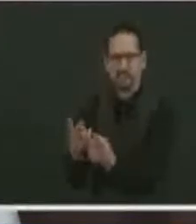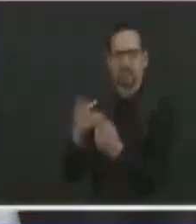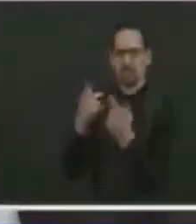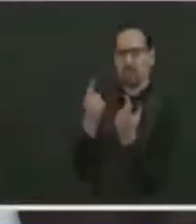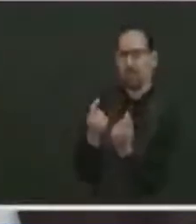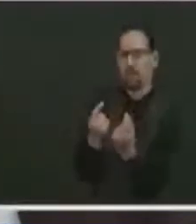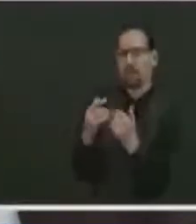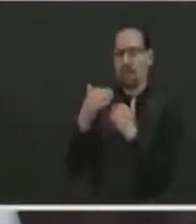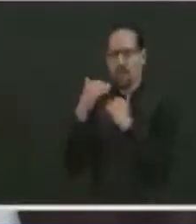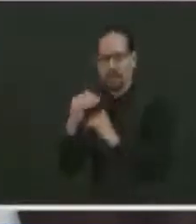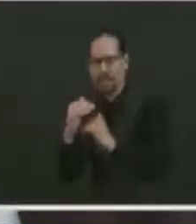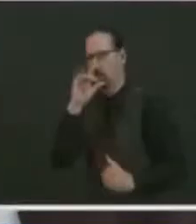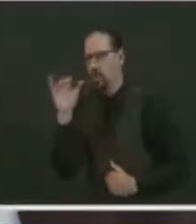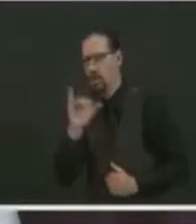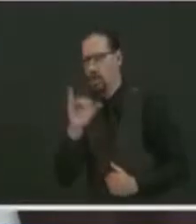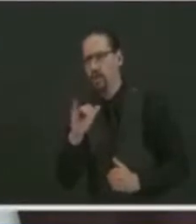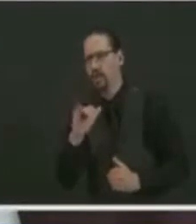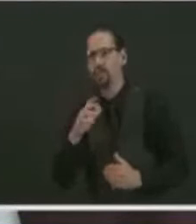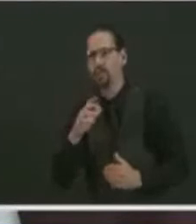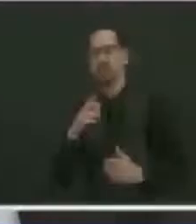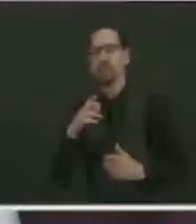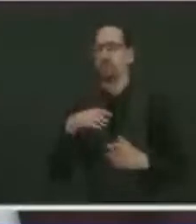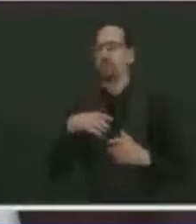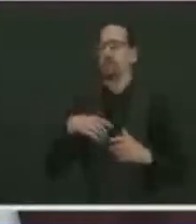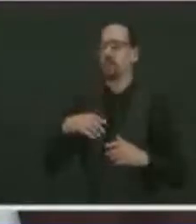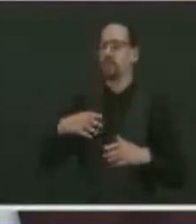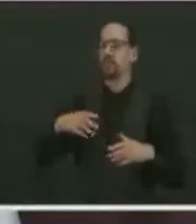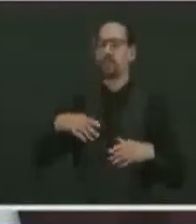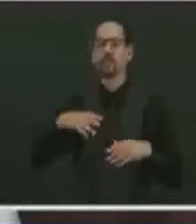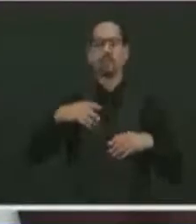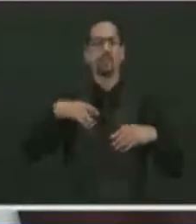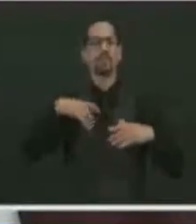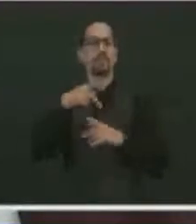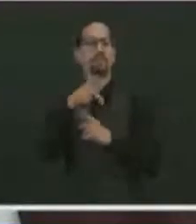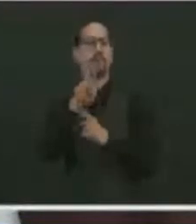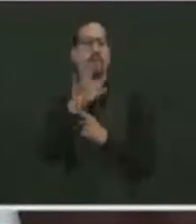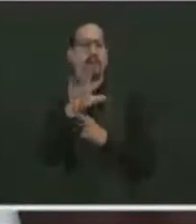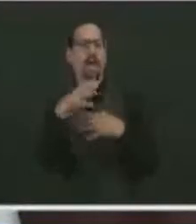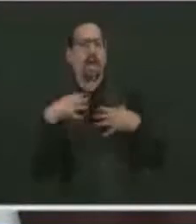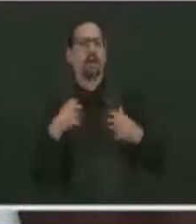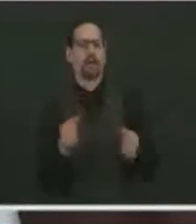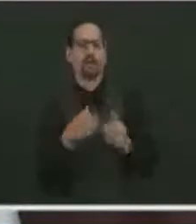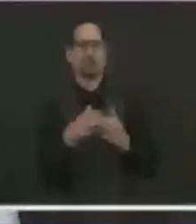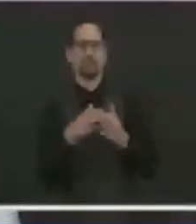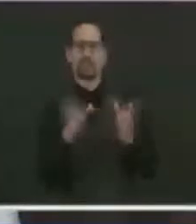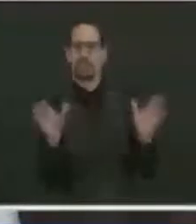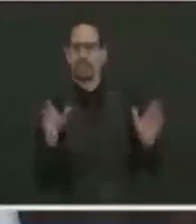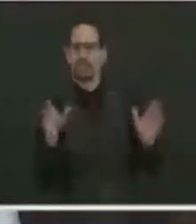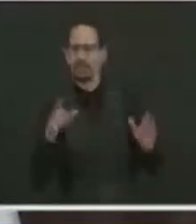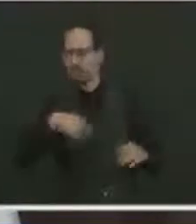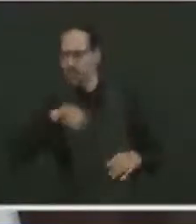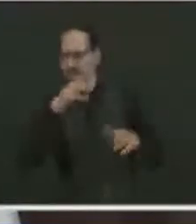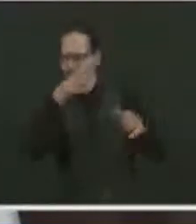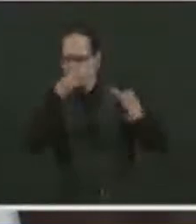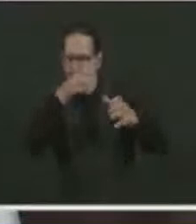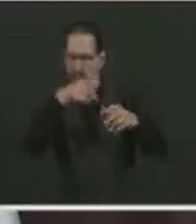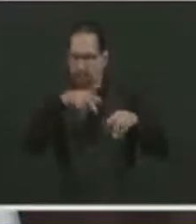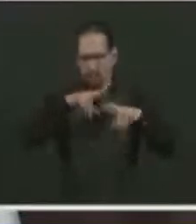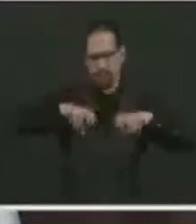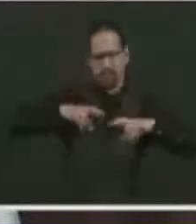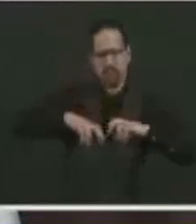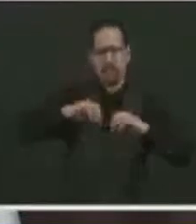health response components has been what we are calling cohorting, keeping patients who are